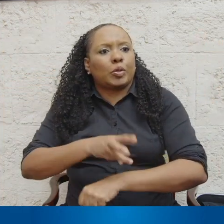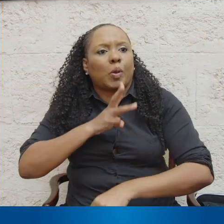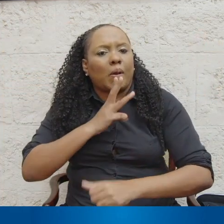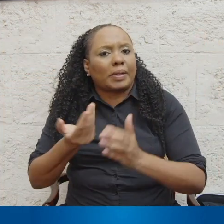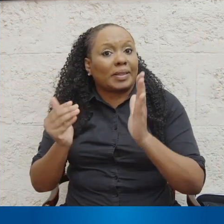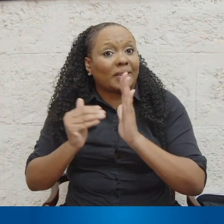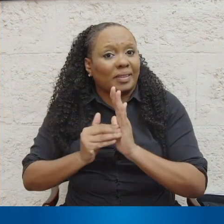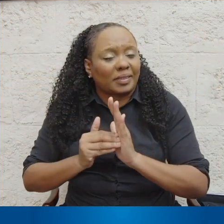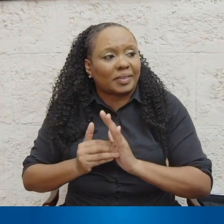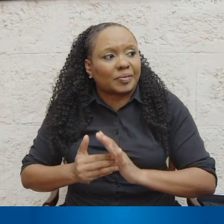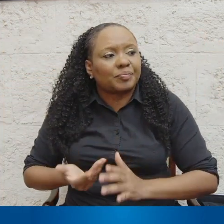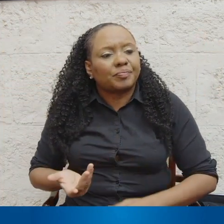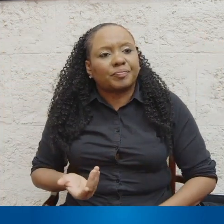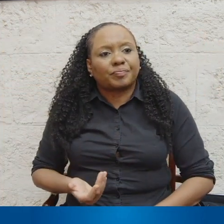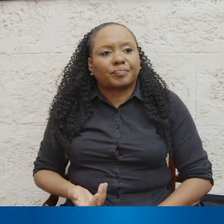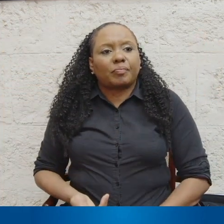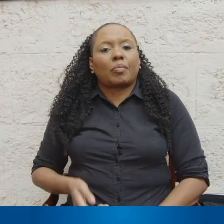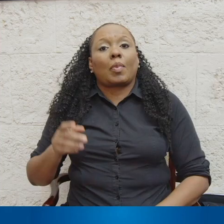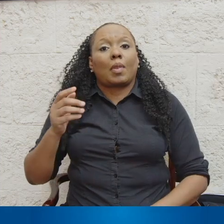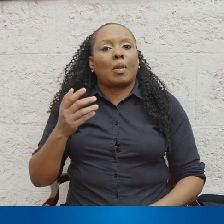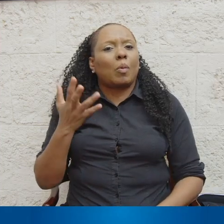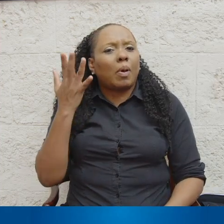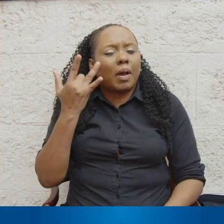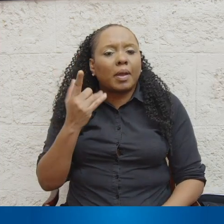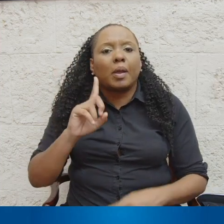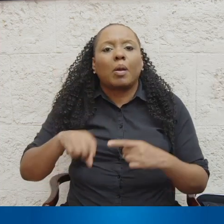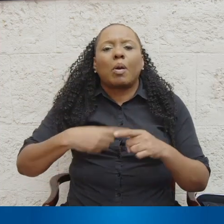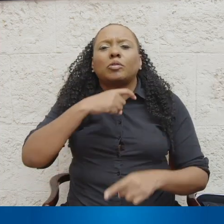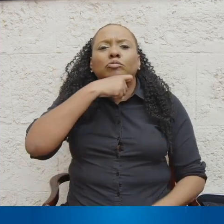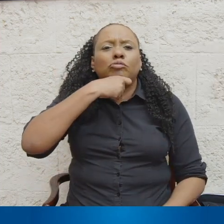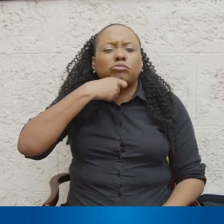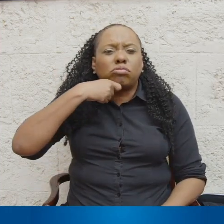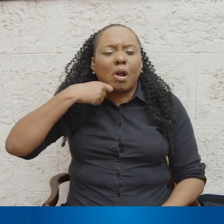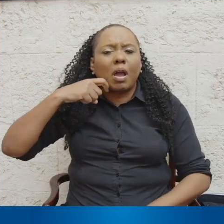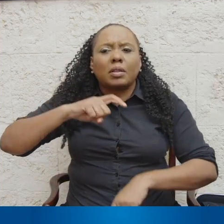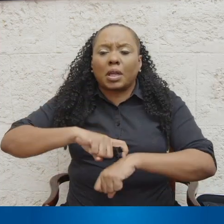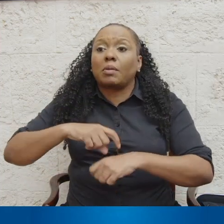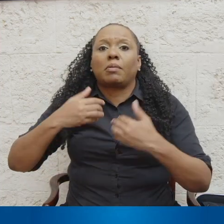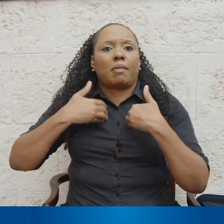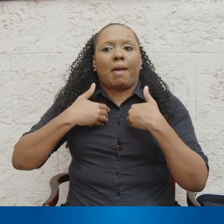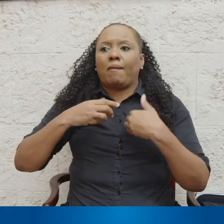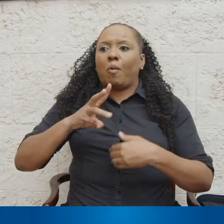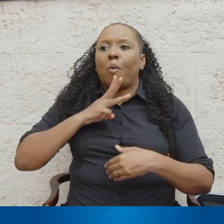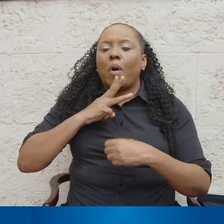rain so that in the dry season, we have sufficient water capture to be able to